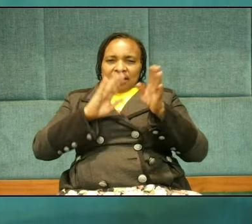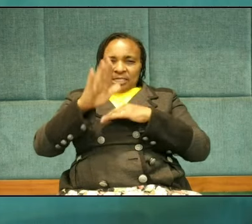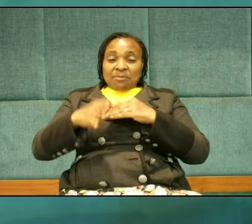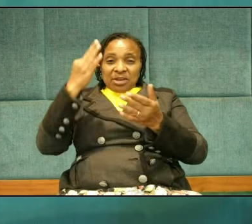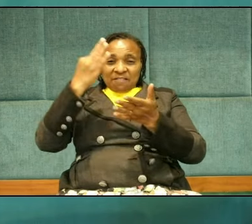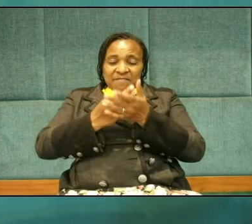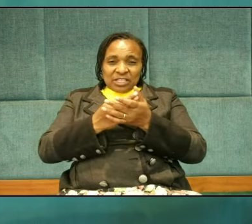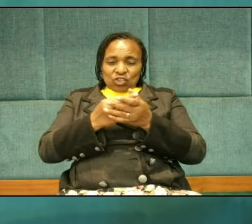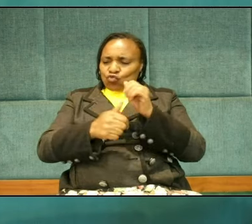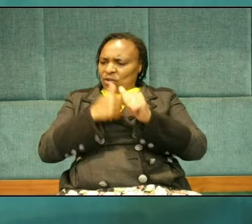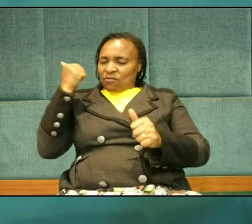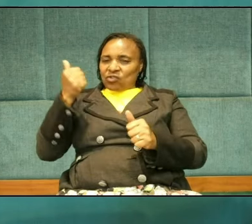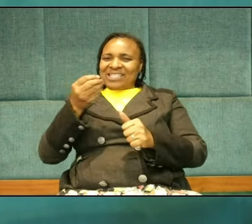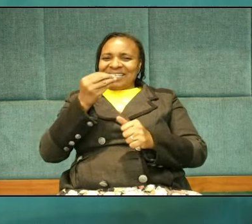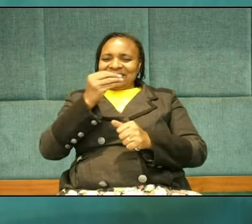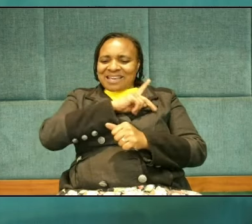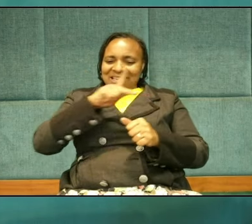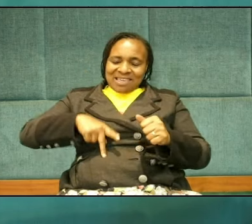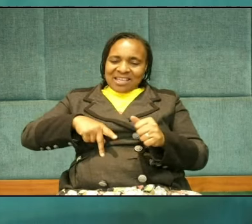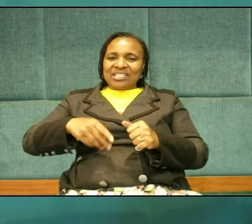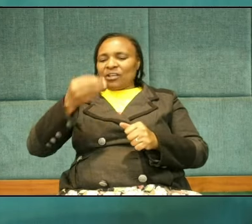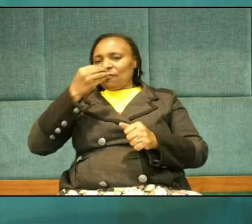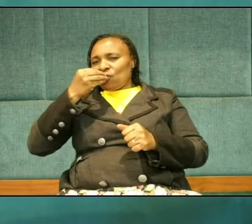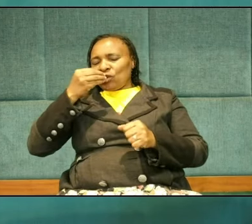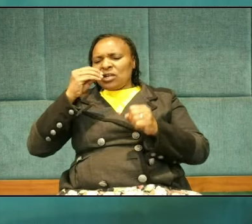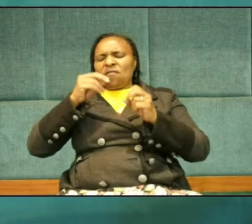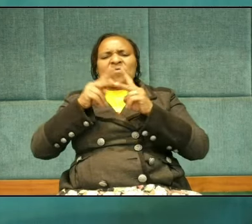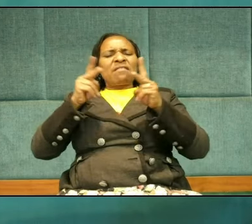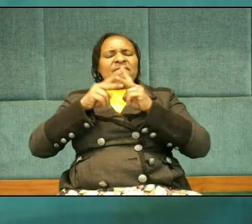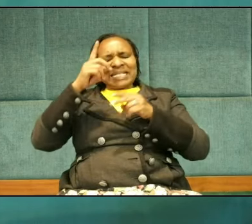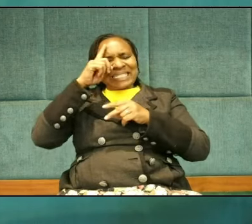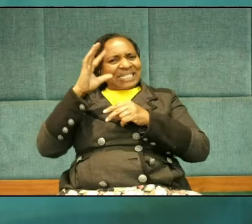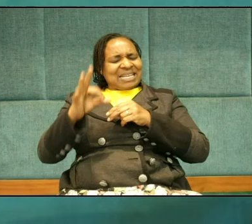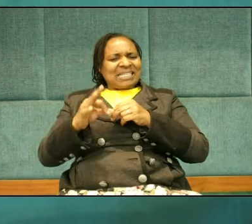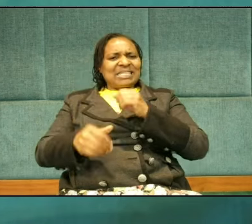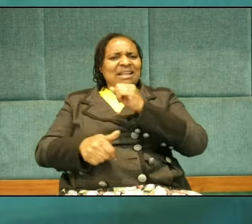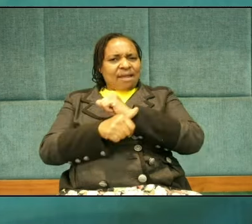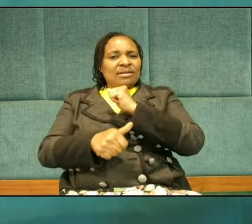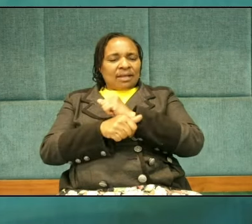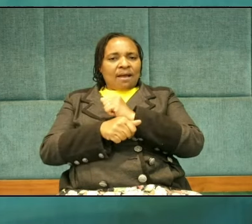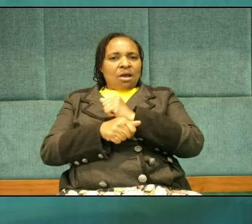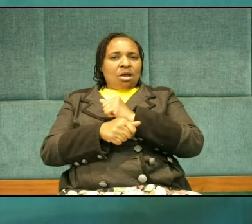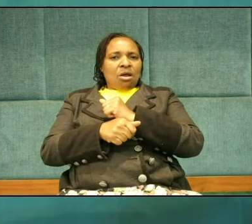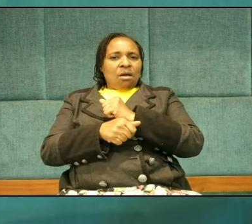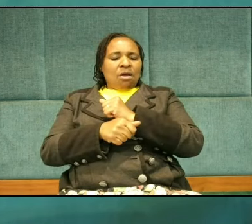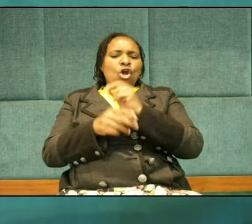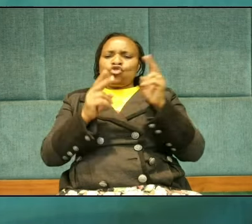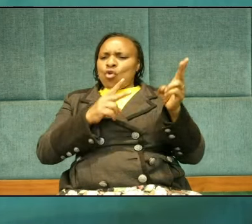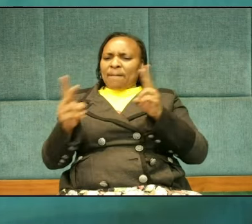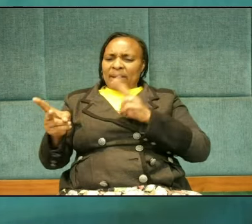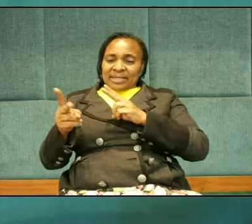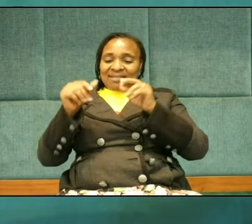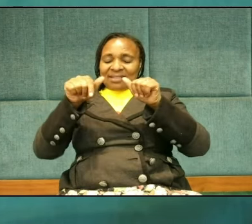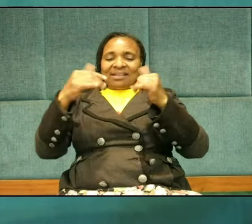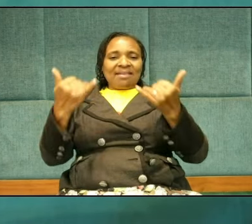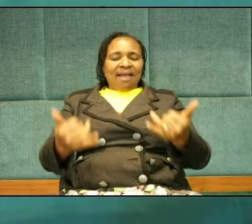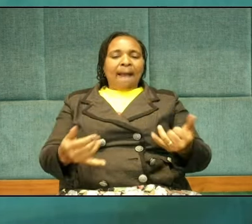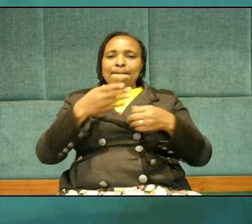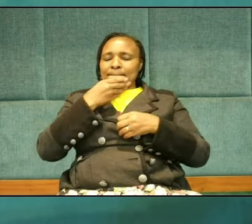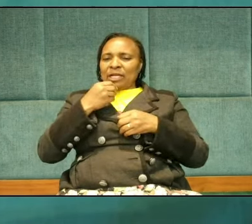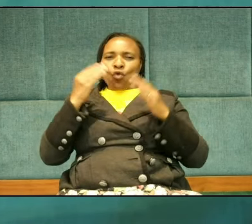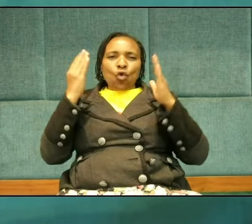faith to refuse the king's bounty was a very serious risk. Obviously, these were young men who